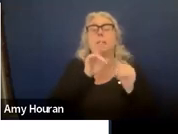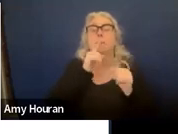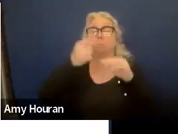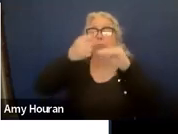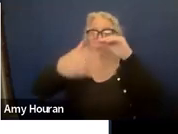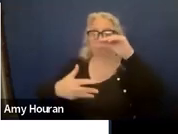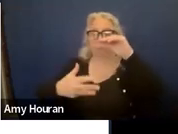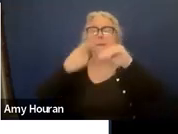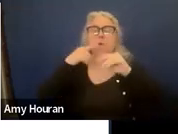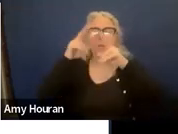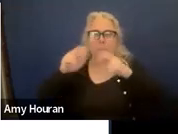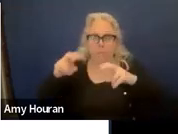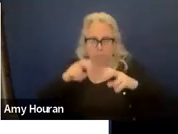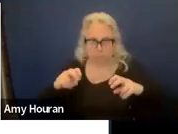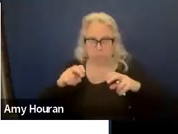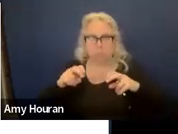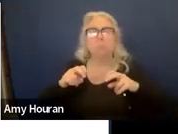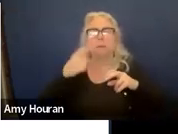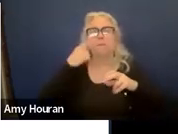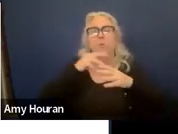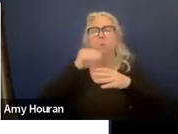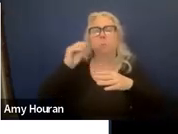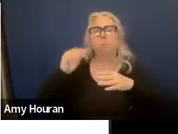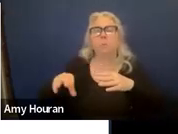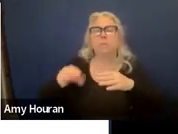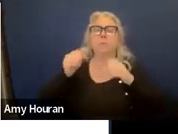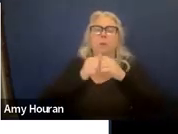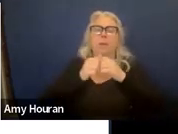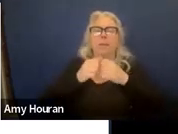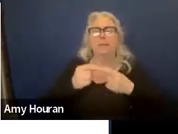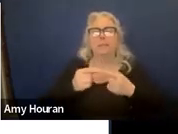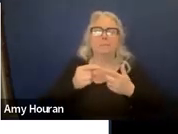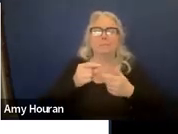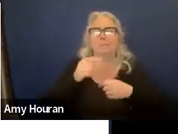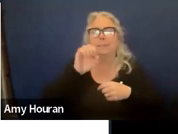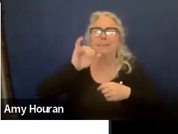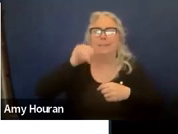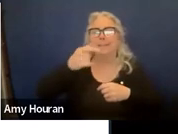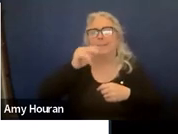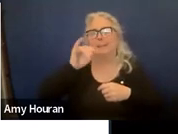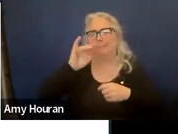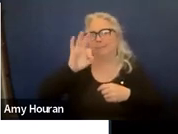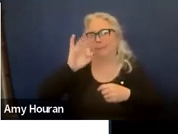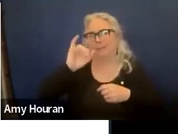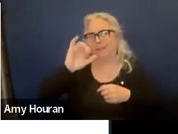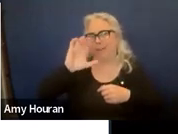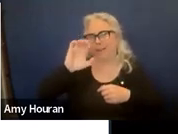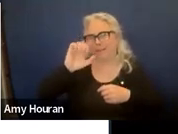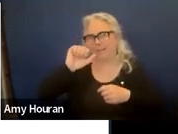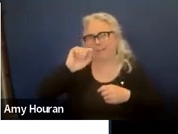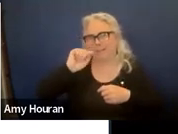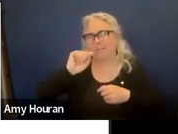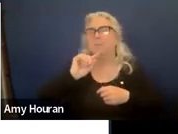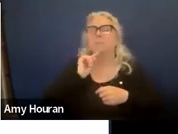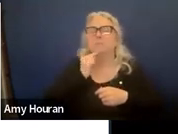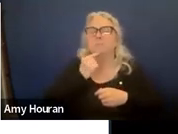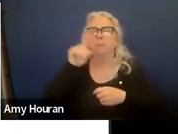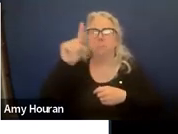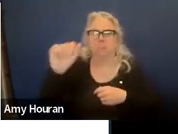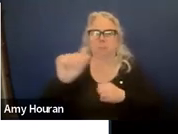down for assessments for students with significant disabilities. So